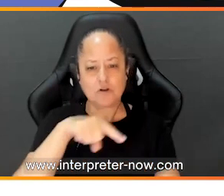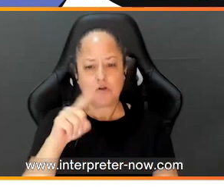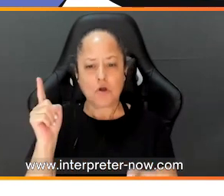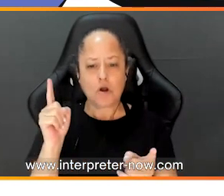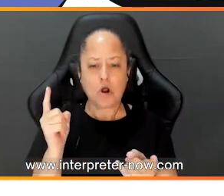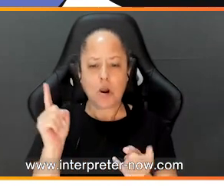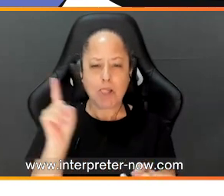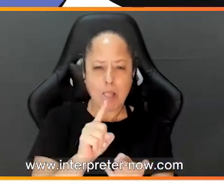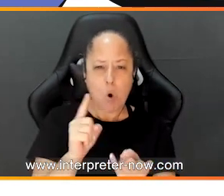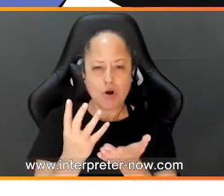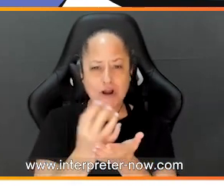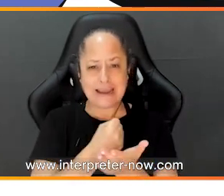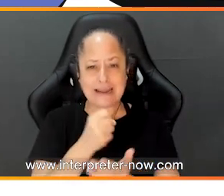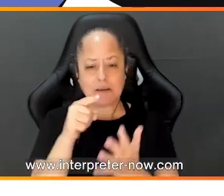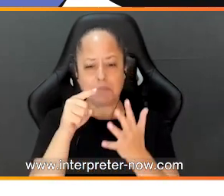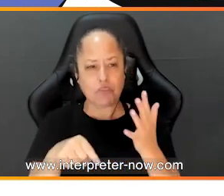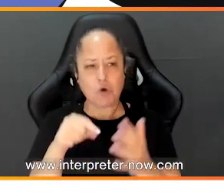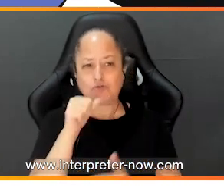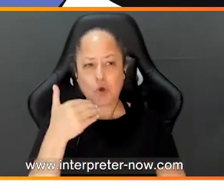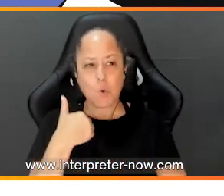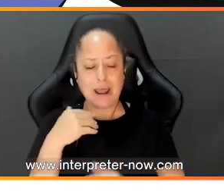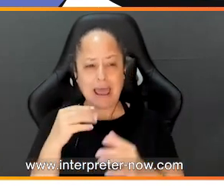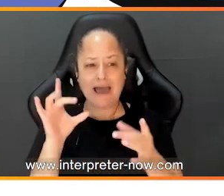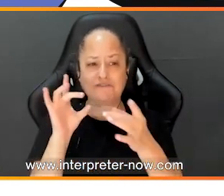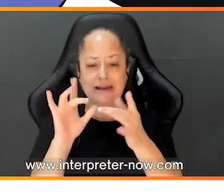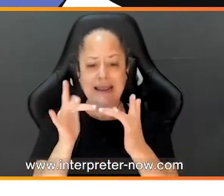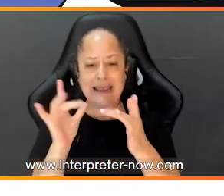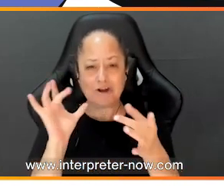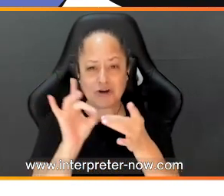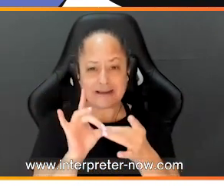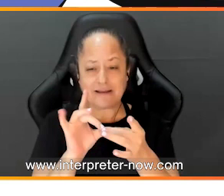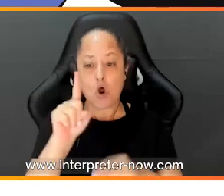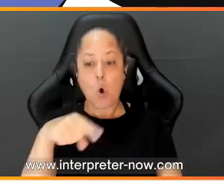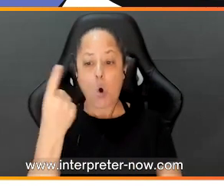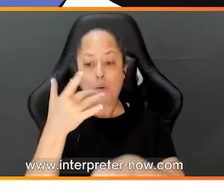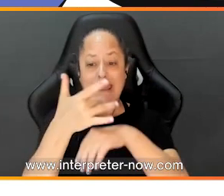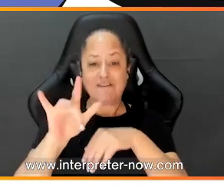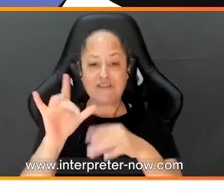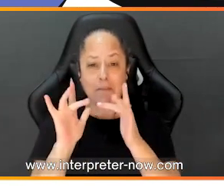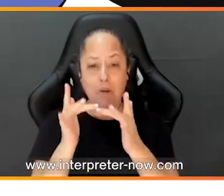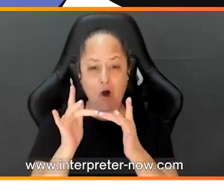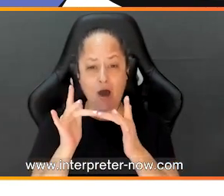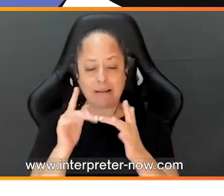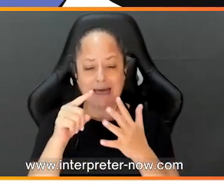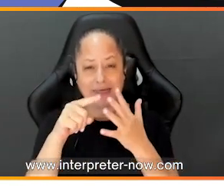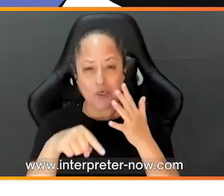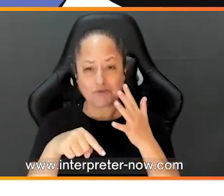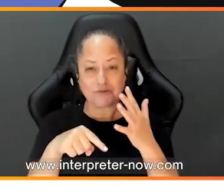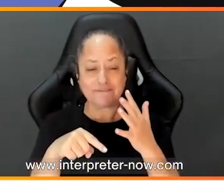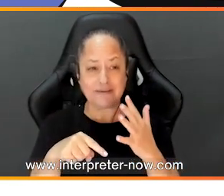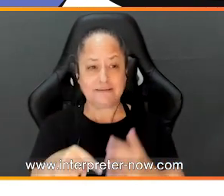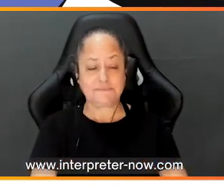So those sorts of things, you know, they touch on, for instance, the go-to-market teams, the marketing teams,